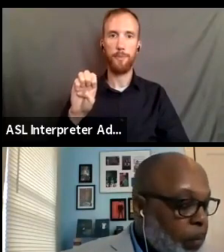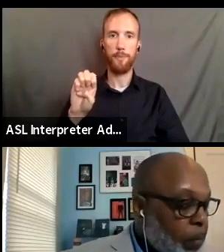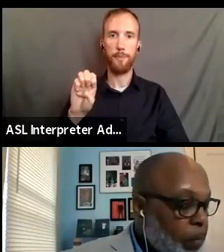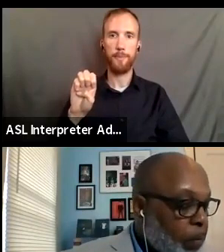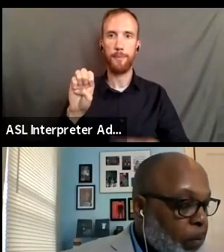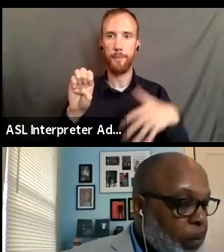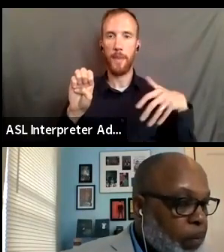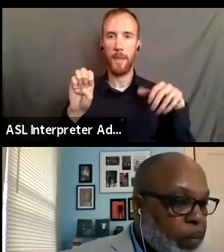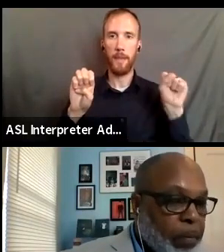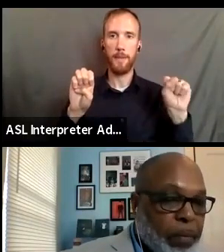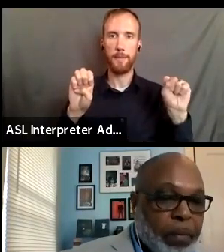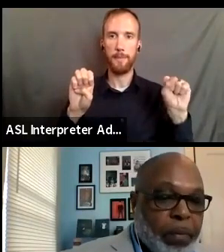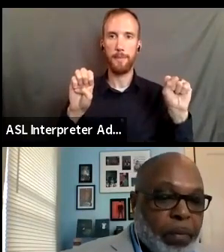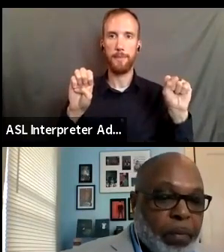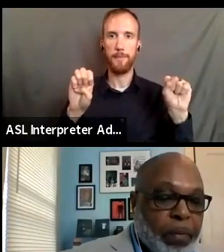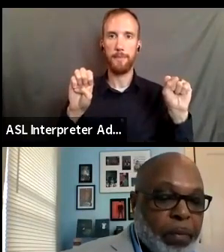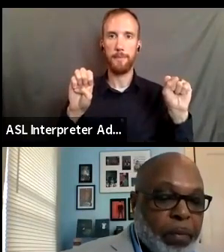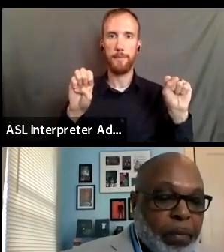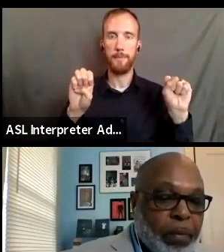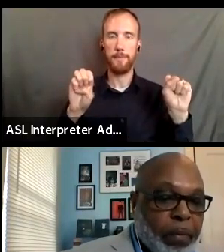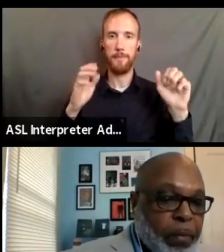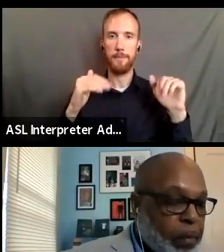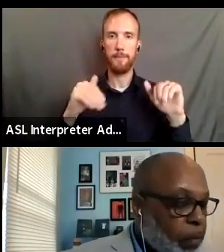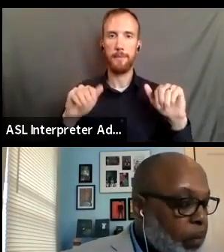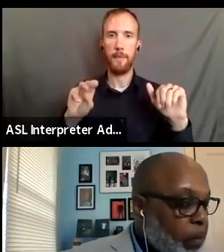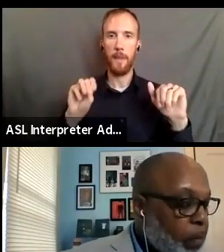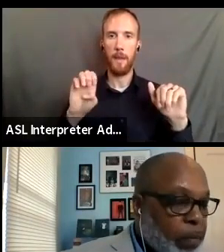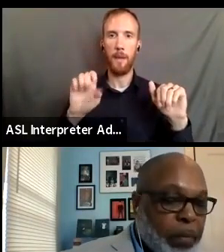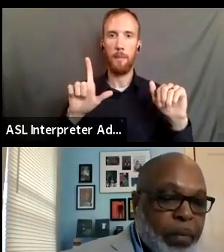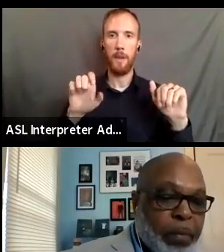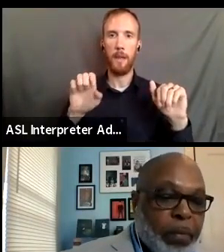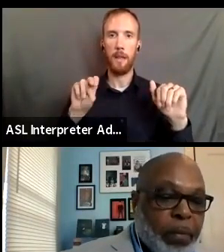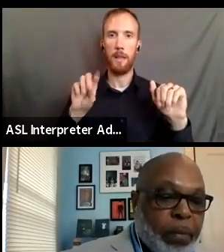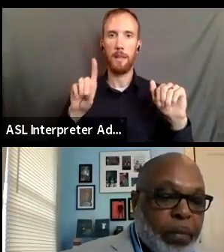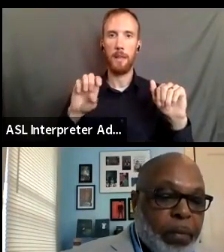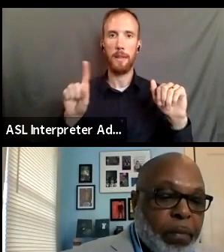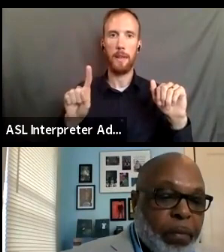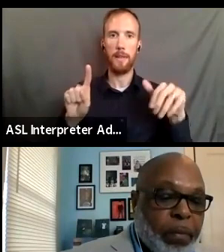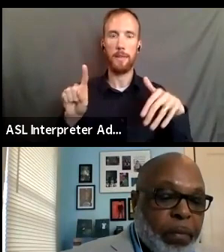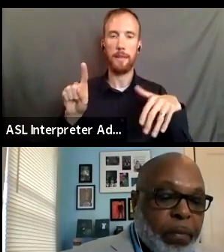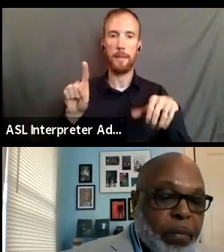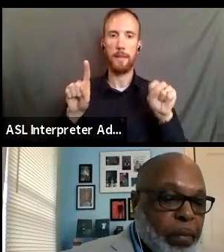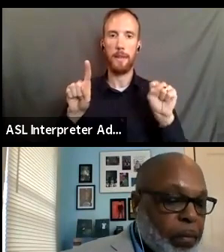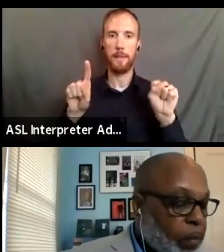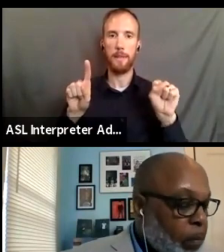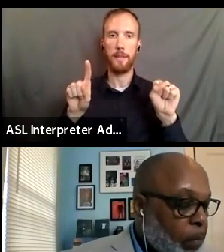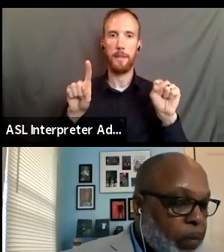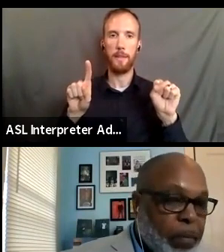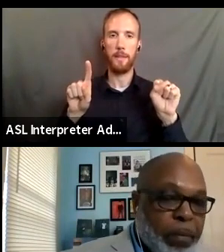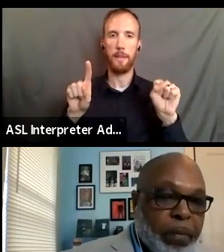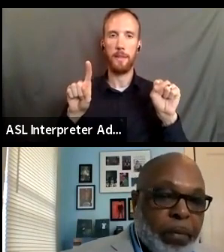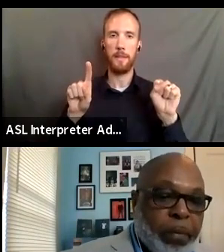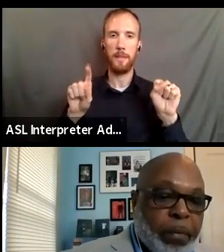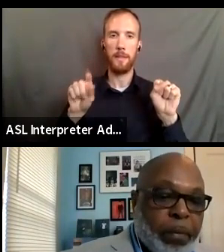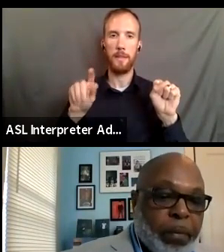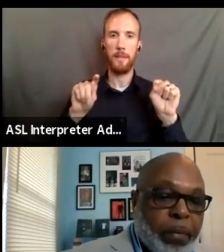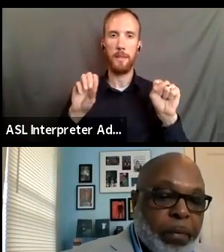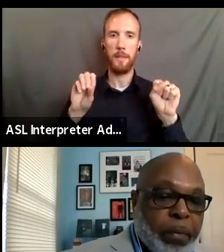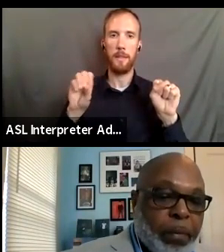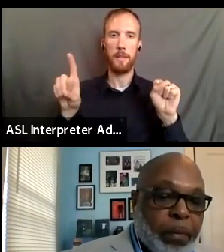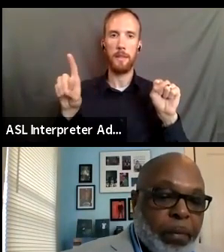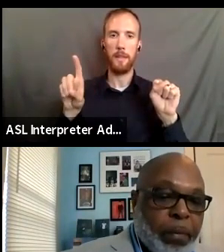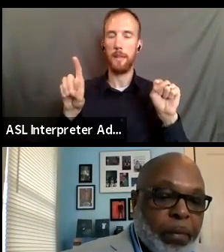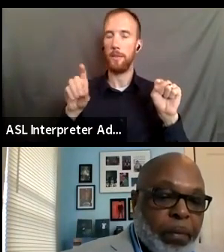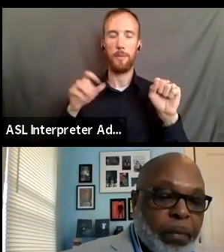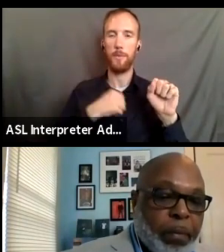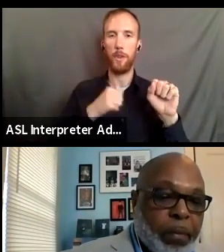yes member melendez yes member tad breeland i'm sorry vice president